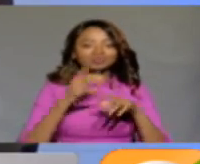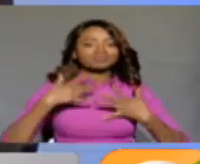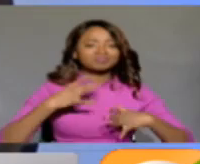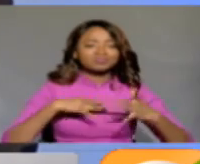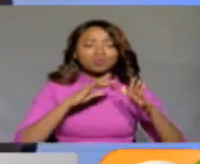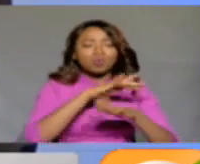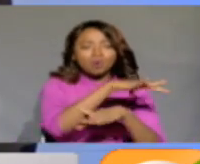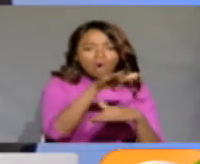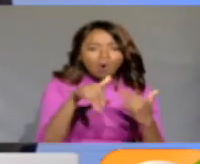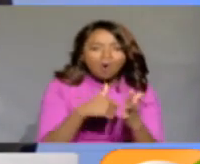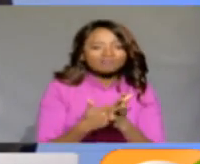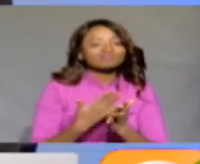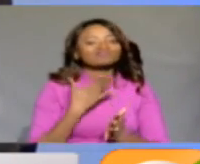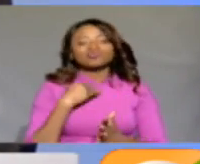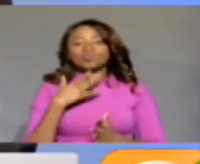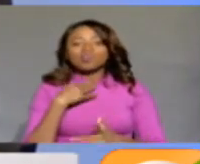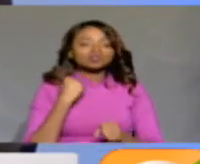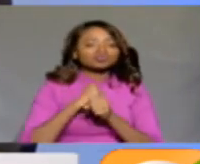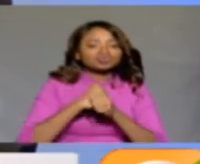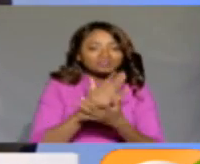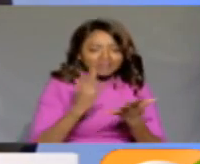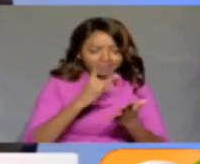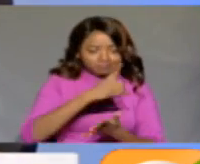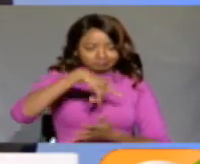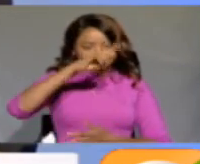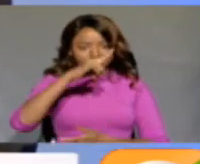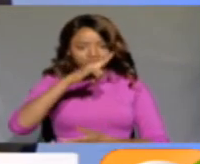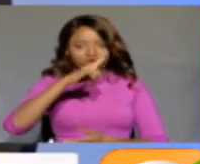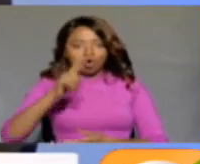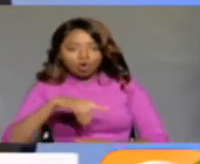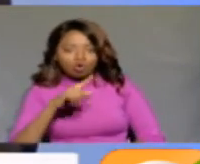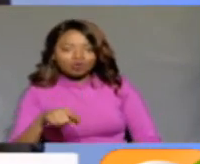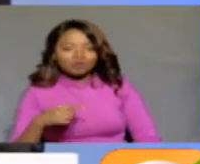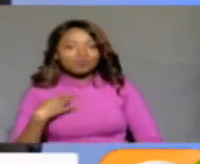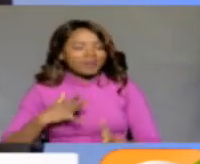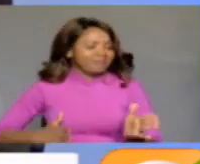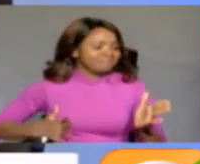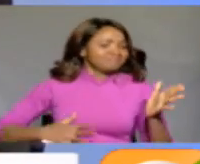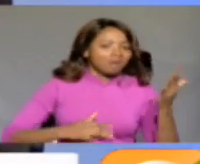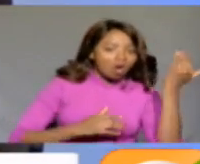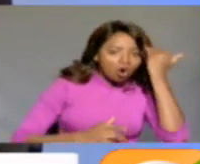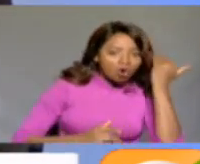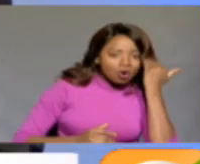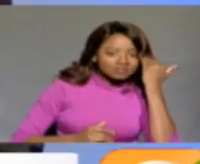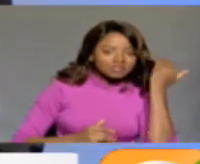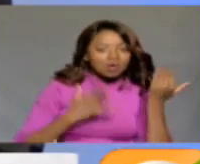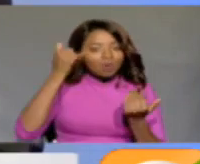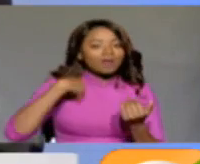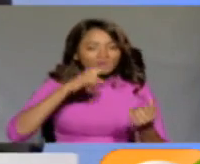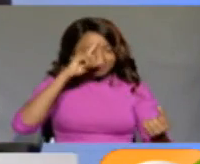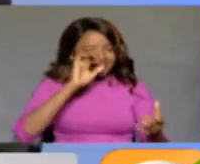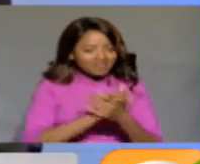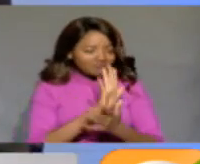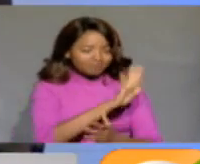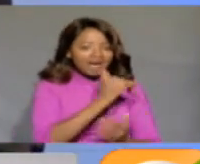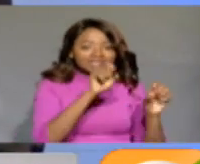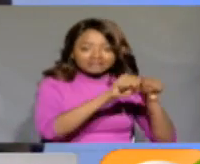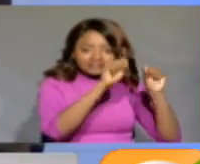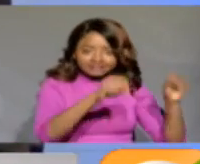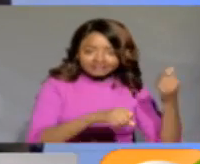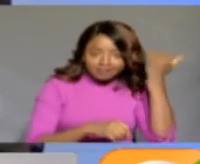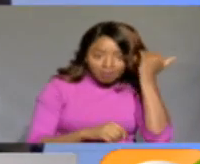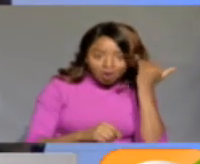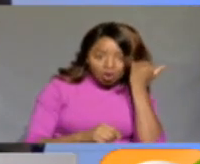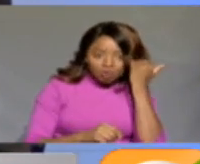everybody who does anything or does something right or wrong will want to run to court, because we believe that it's only through the judicial system or our